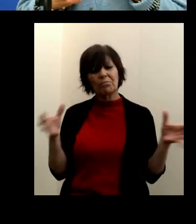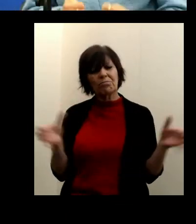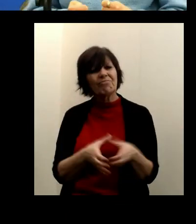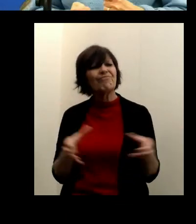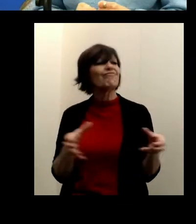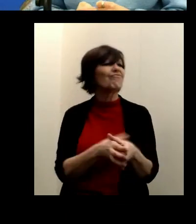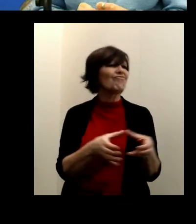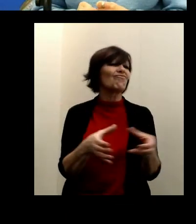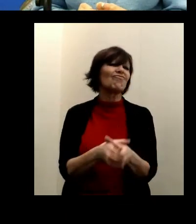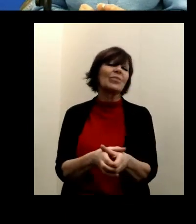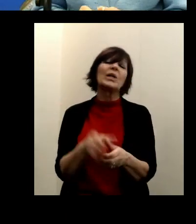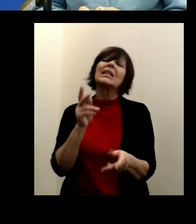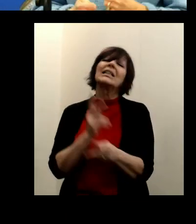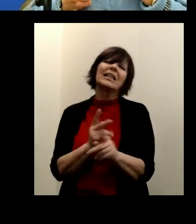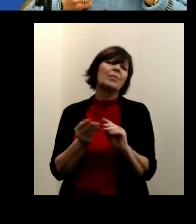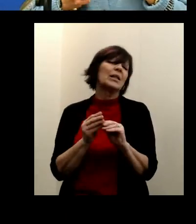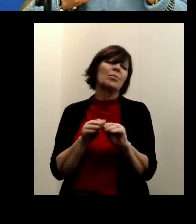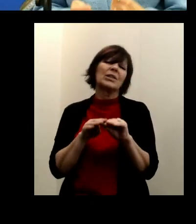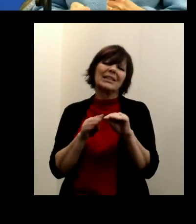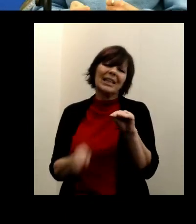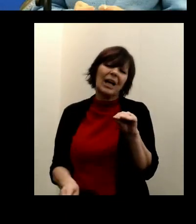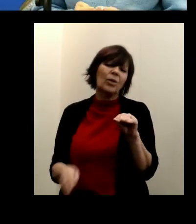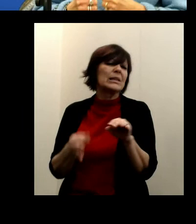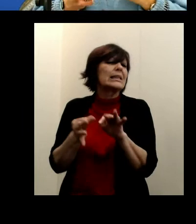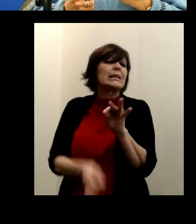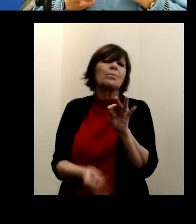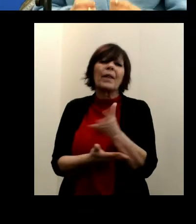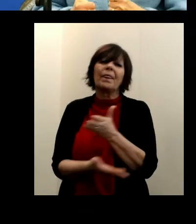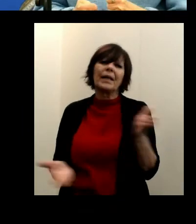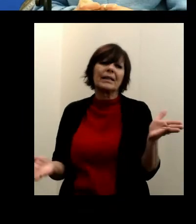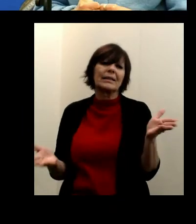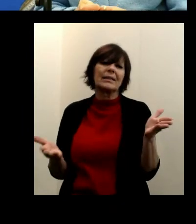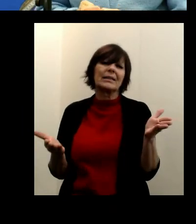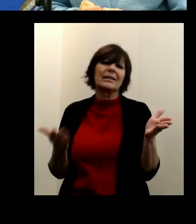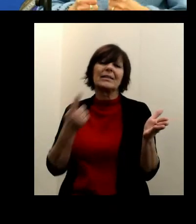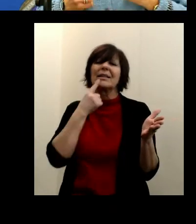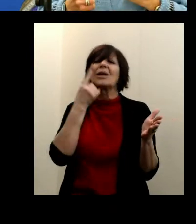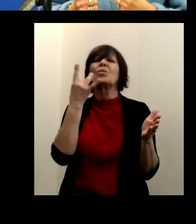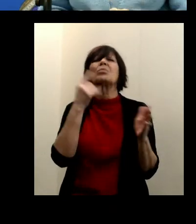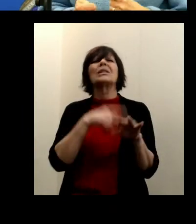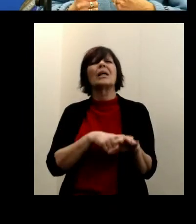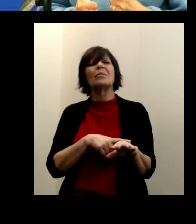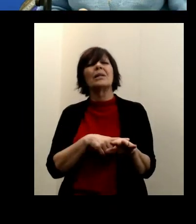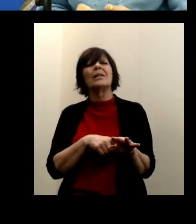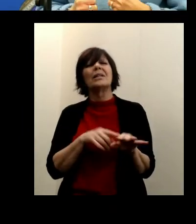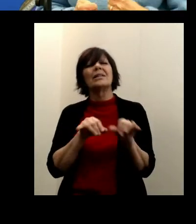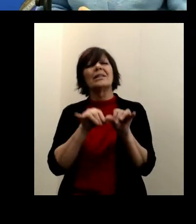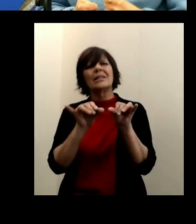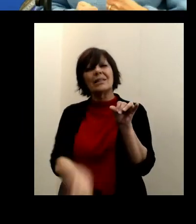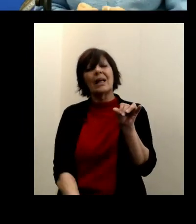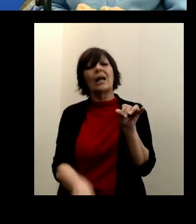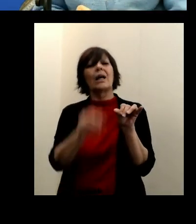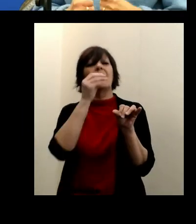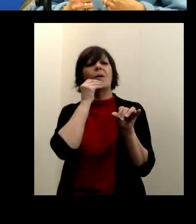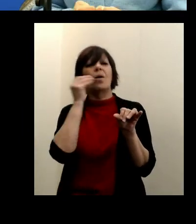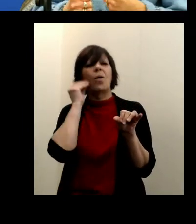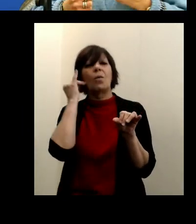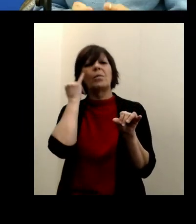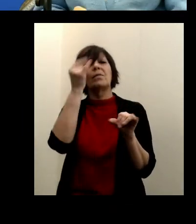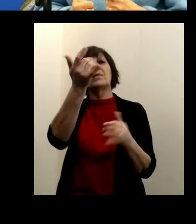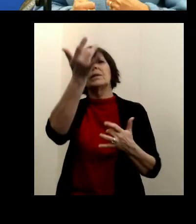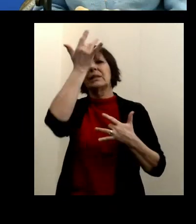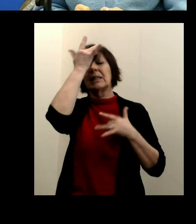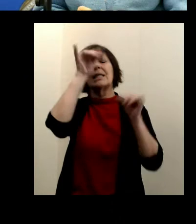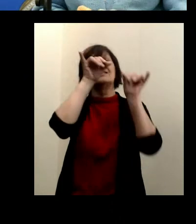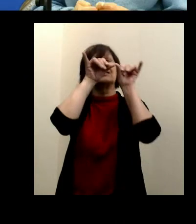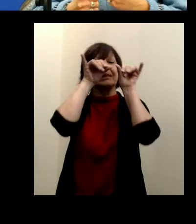just want to keep our numbers down. So just some simple things, going to say it one more time: stay home if you are sick. Just